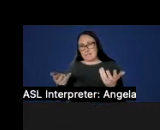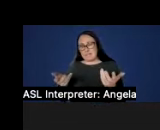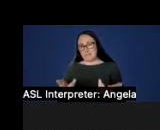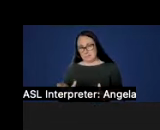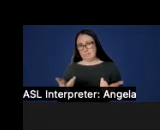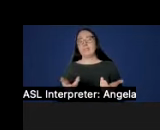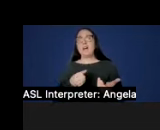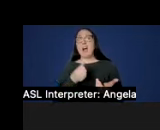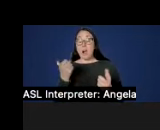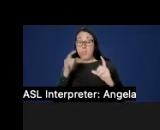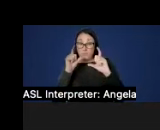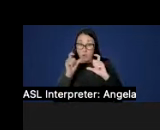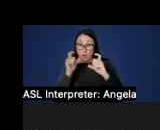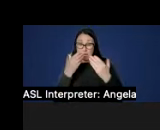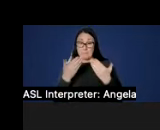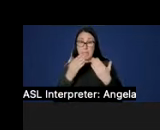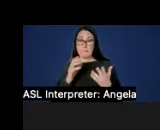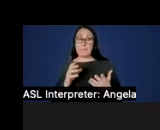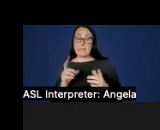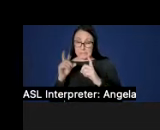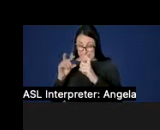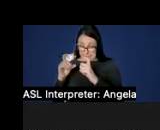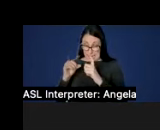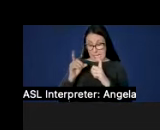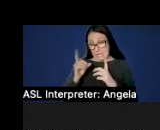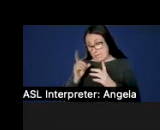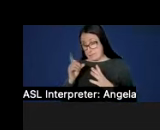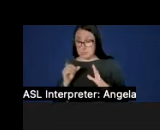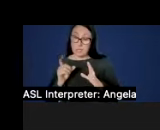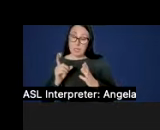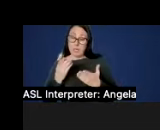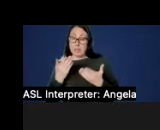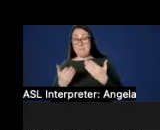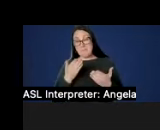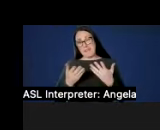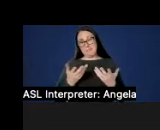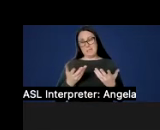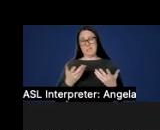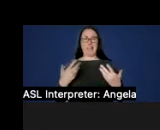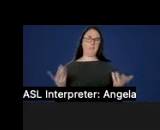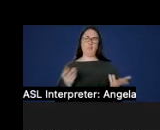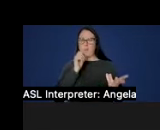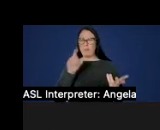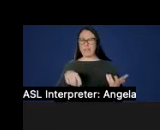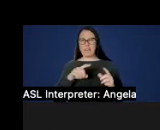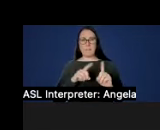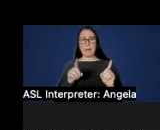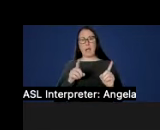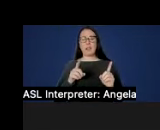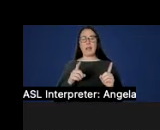Other photographs that might be taken can seem very insignificant. We've probably all seen the photographs of a survivor's